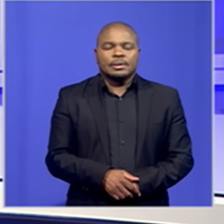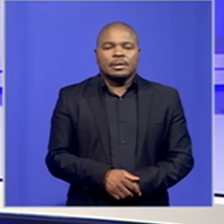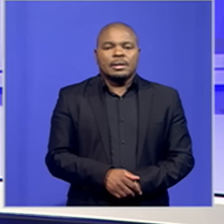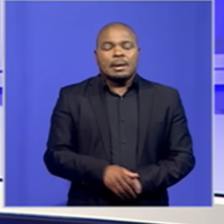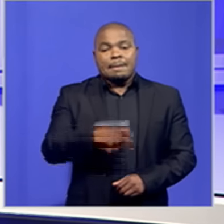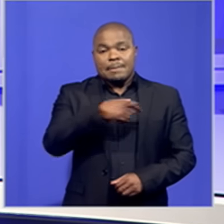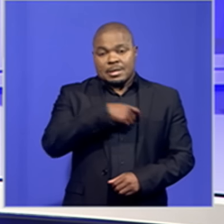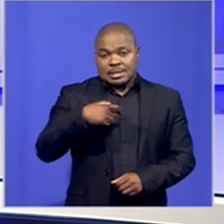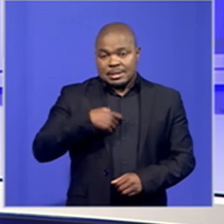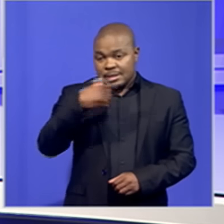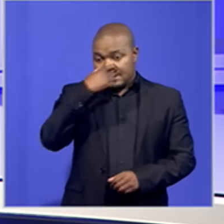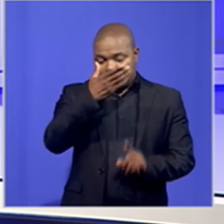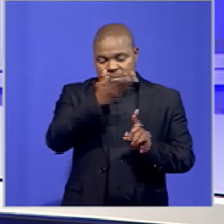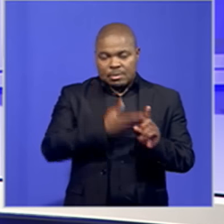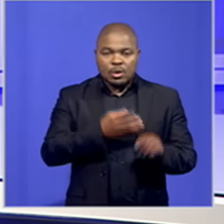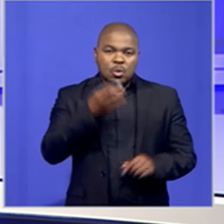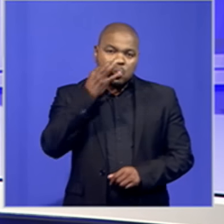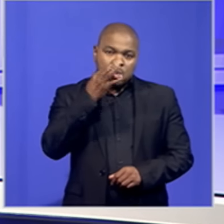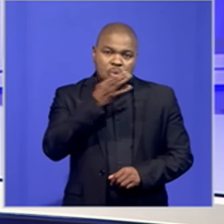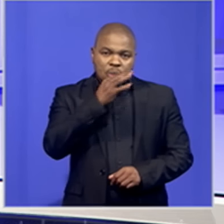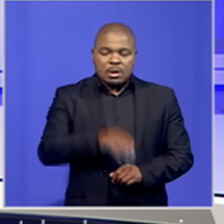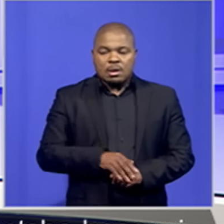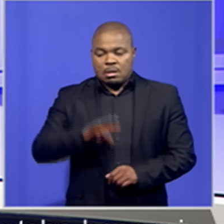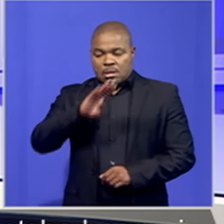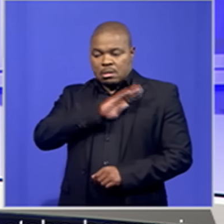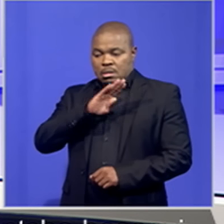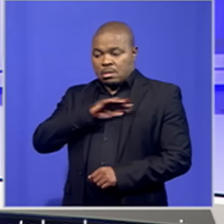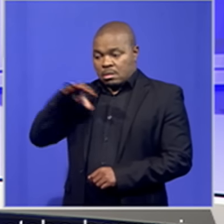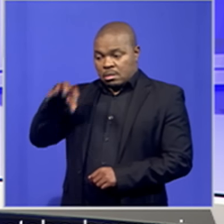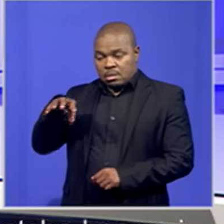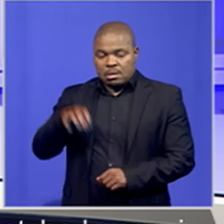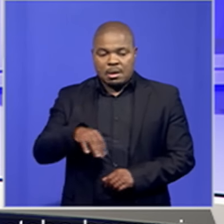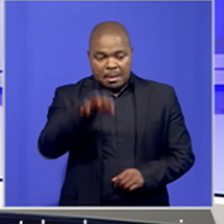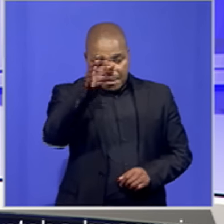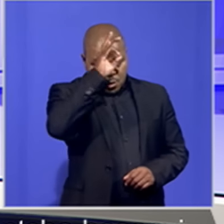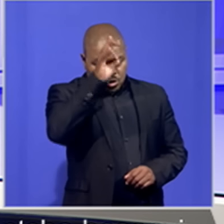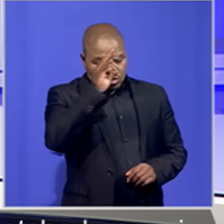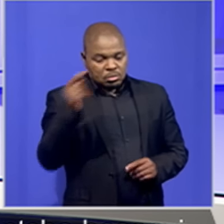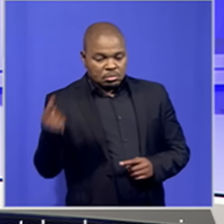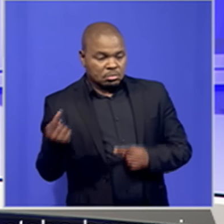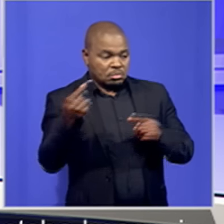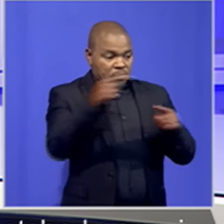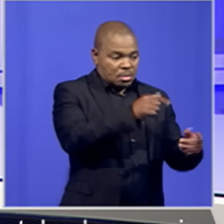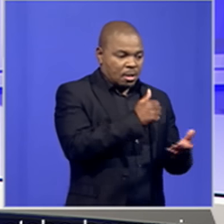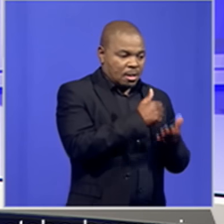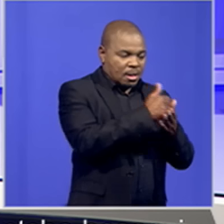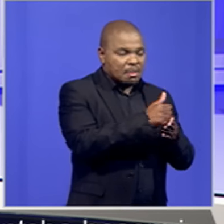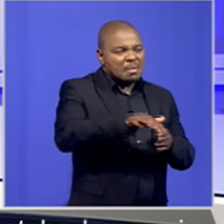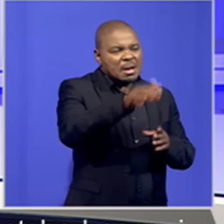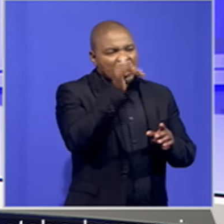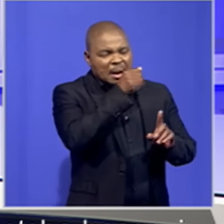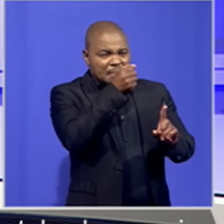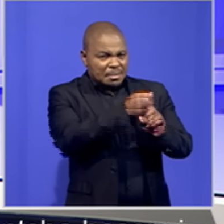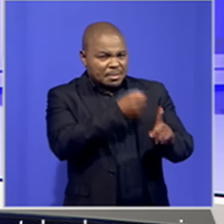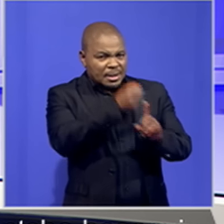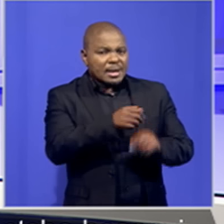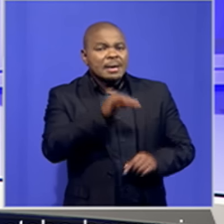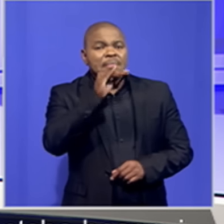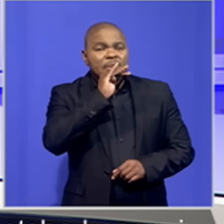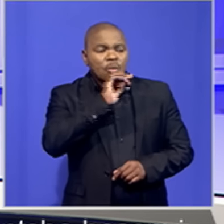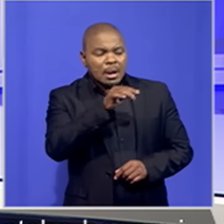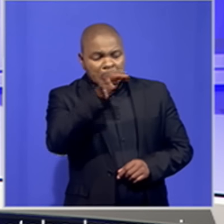Mopresidente Ramaphosa a re go phasaladiwa ga sešole go thusa sepodisi mo dikgaolong tse di aparetsweng ke bosenyi ga go kake ga go reye